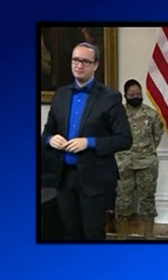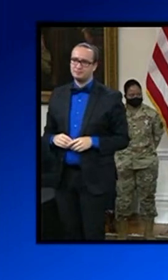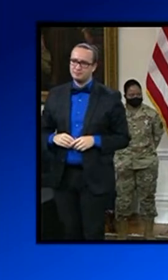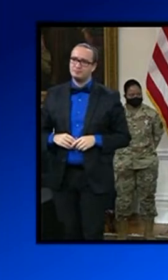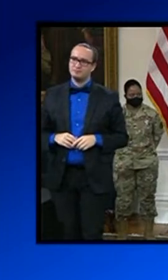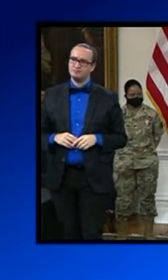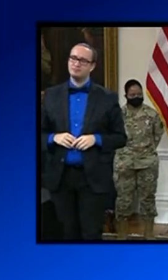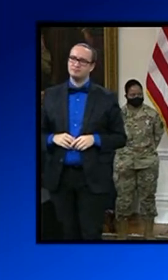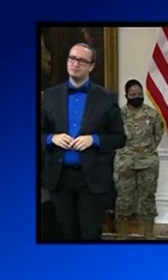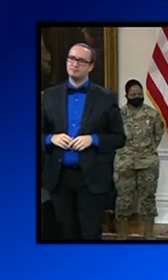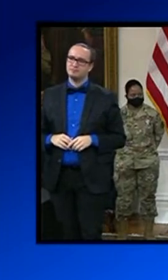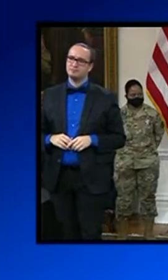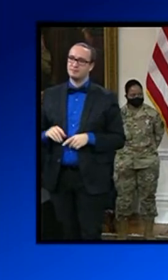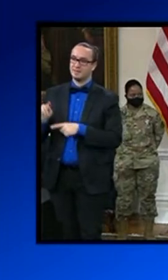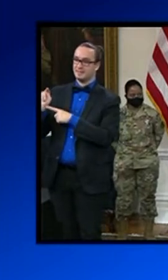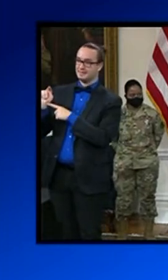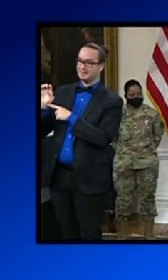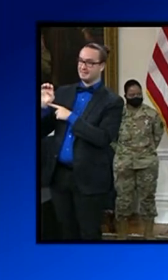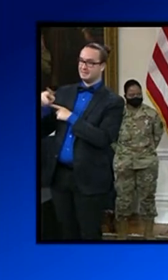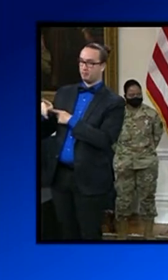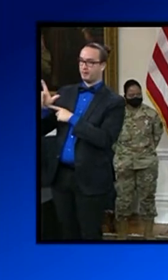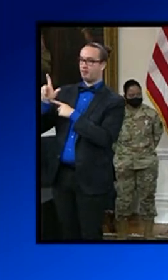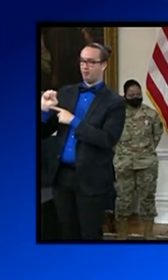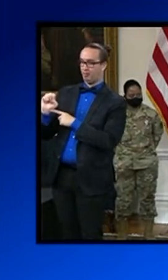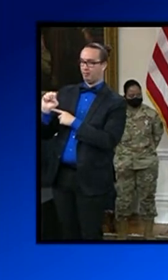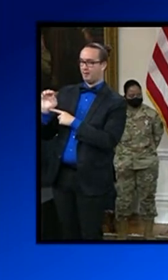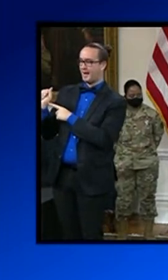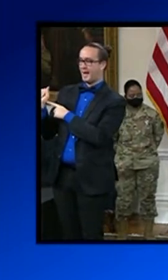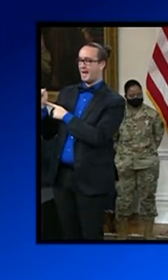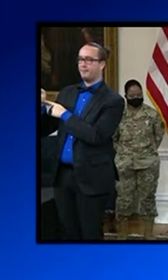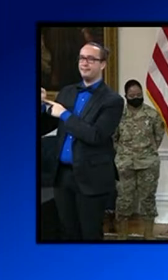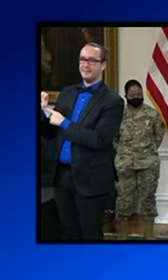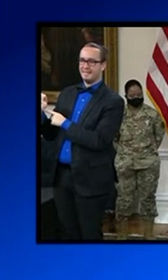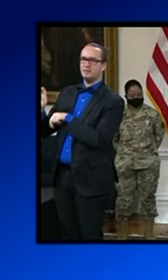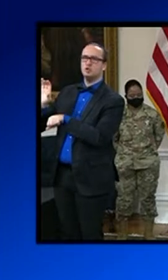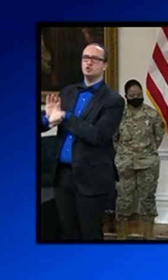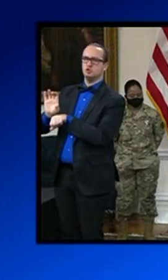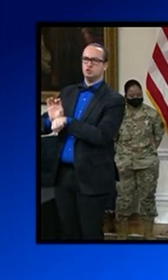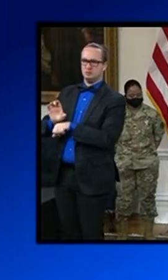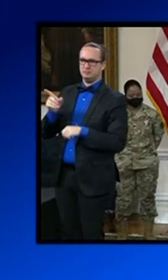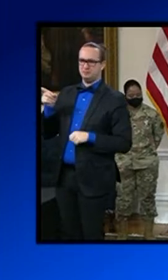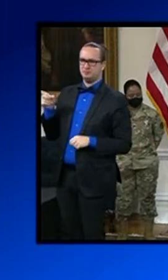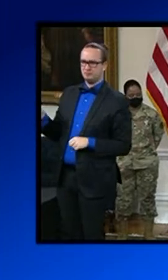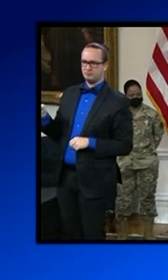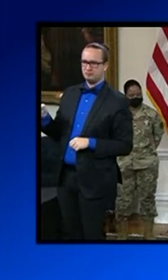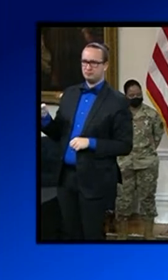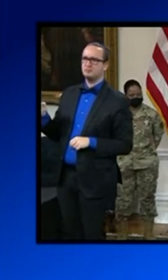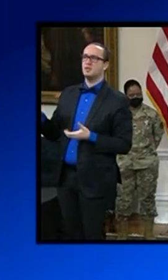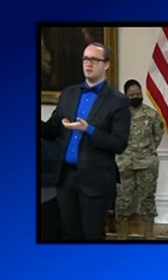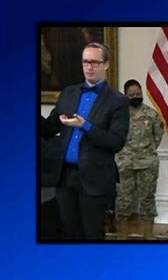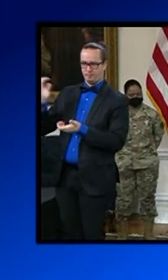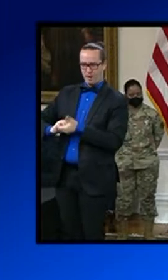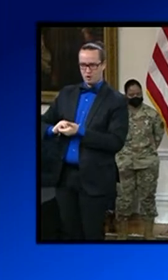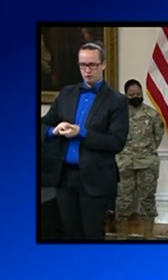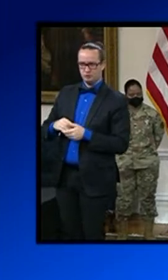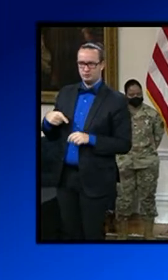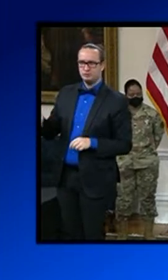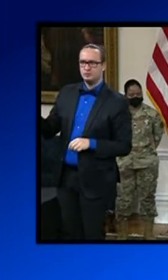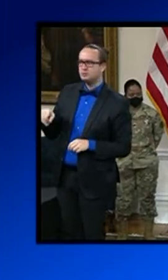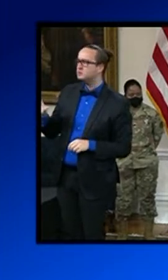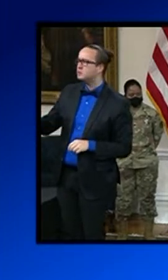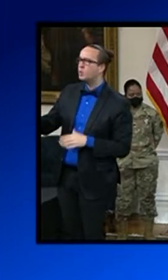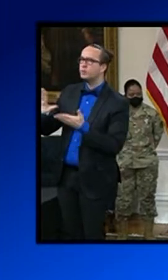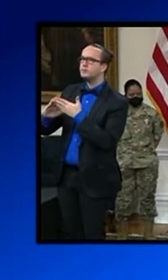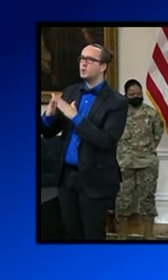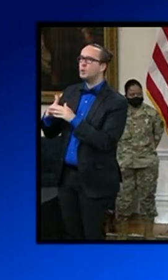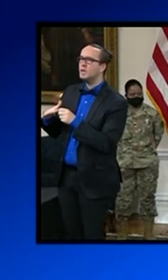County partnered with Doctors Community Medical Center to bridge the gap for members of their community.